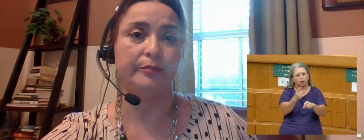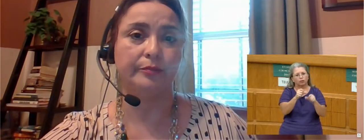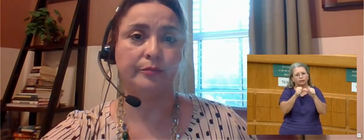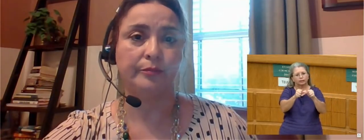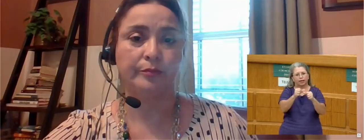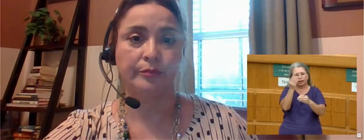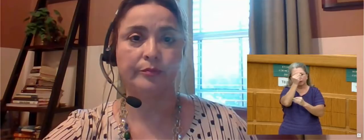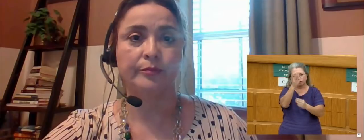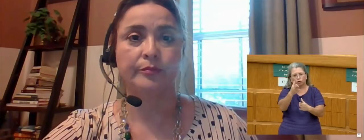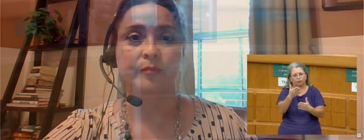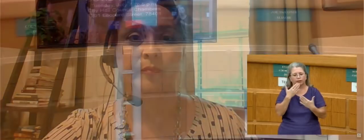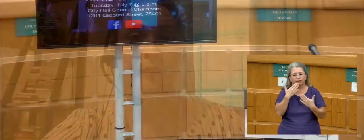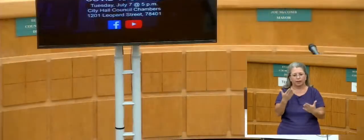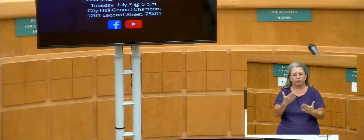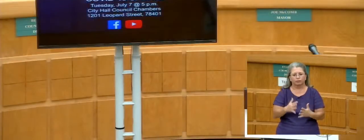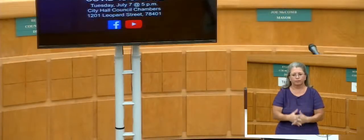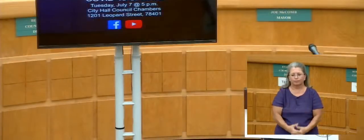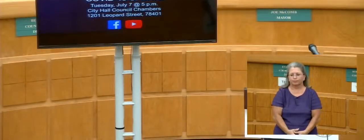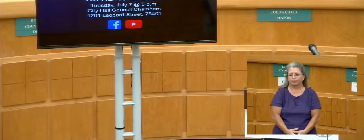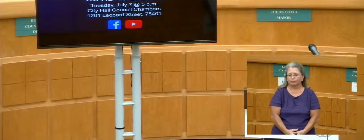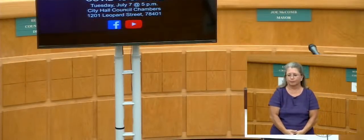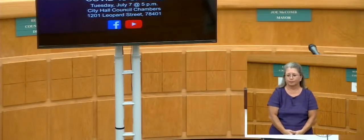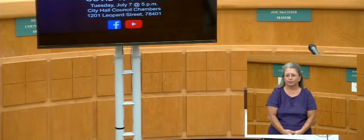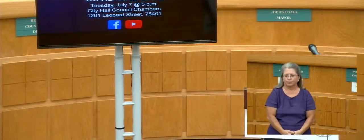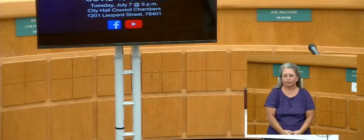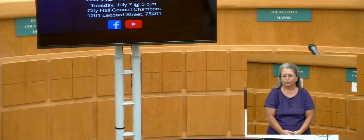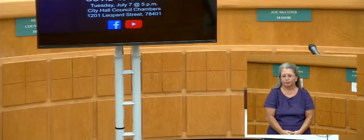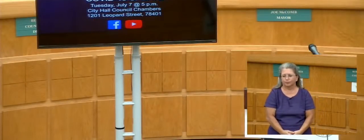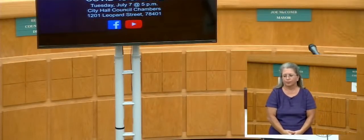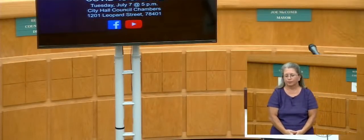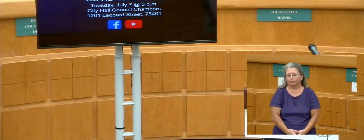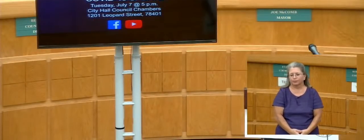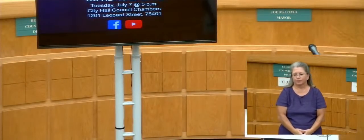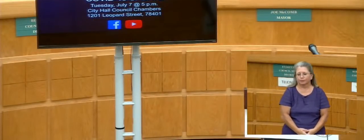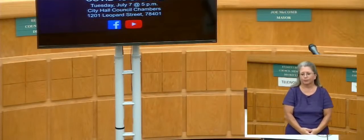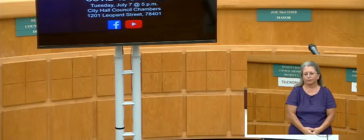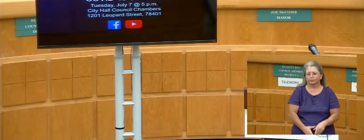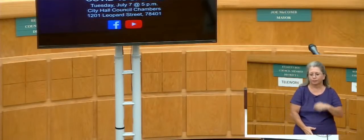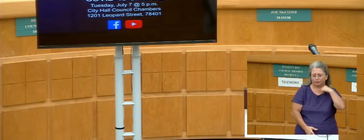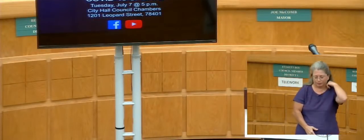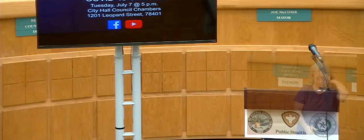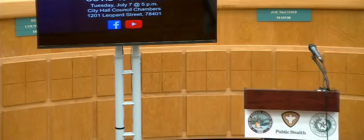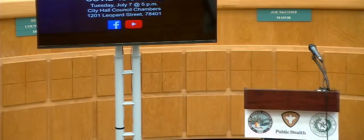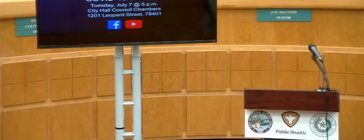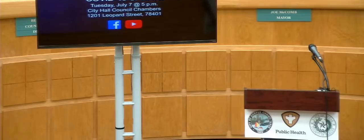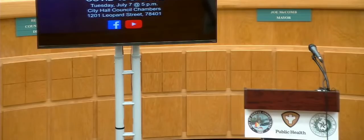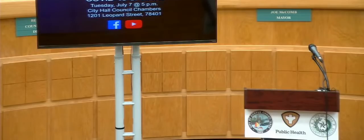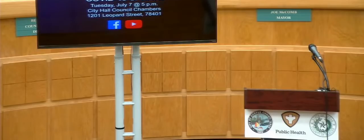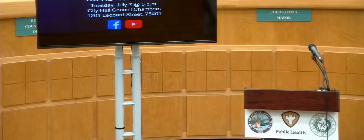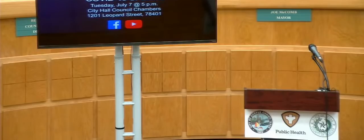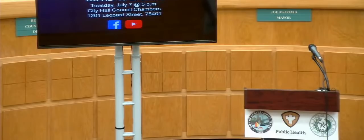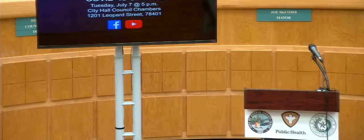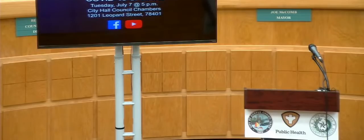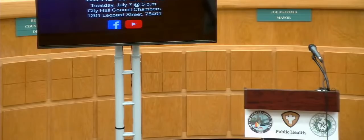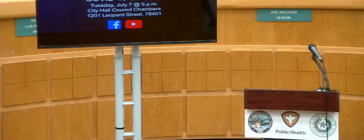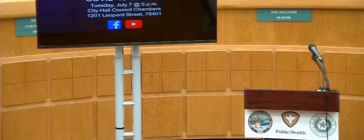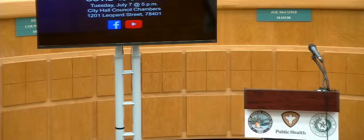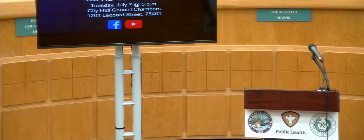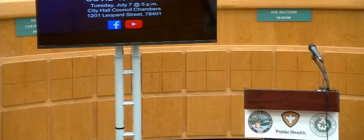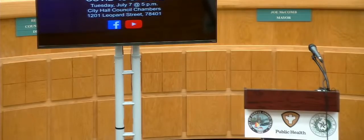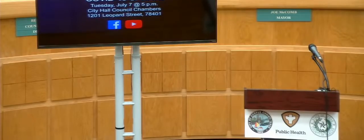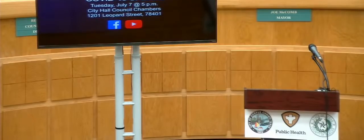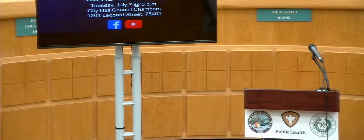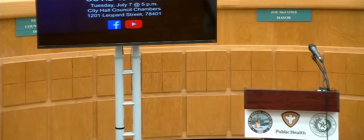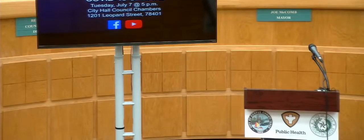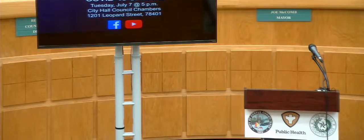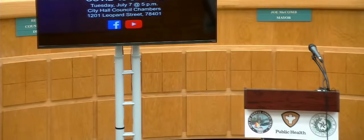you. El Distrito de Salud continúa enfocándose en la población más vulnerable, no solo a las personas mayores de 65 años, sino quienes cuentan con